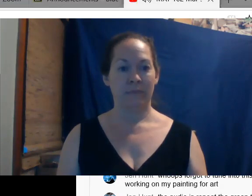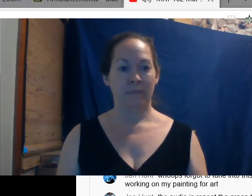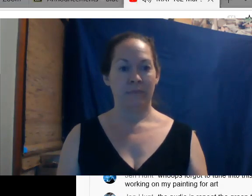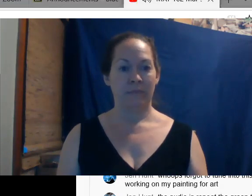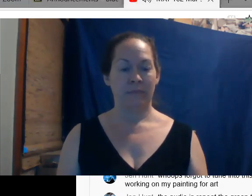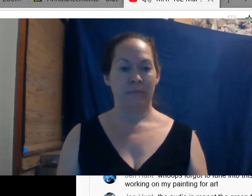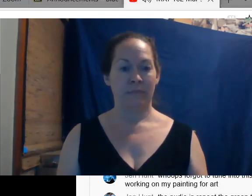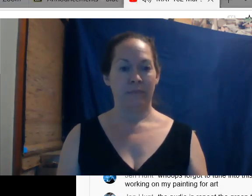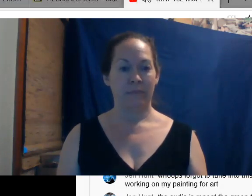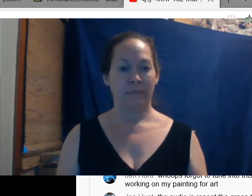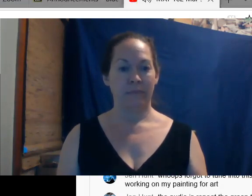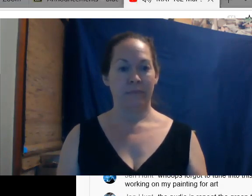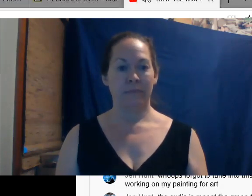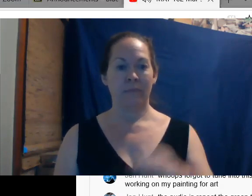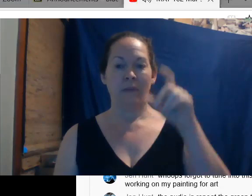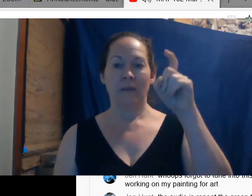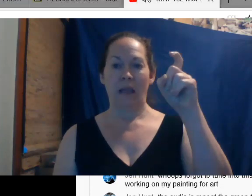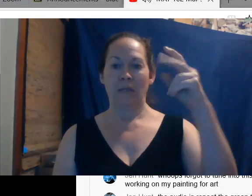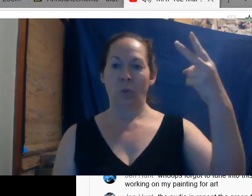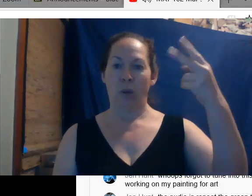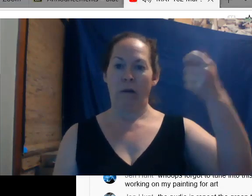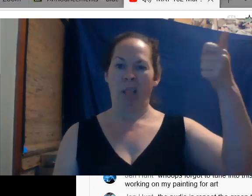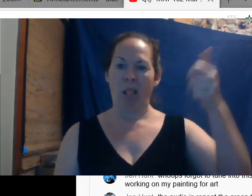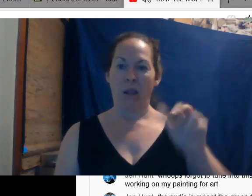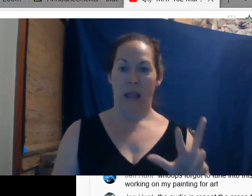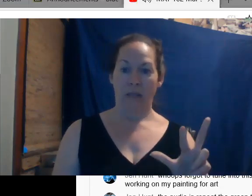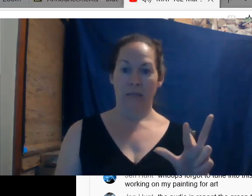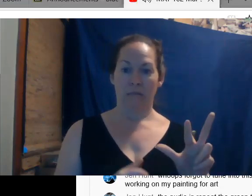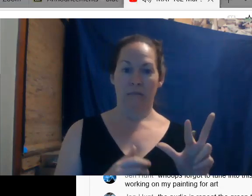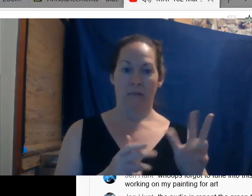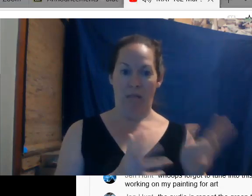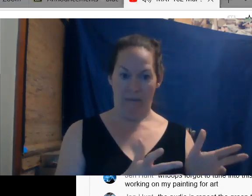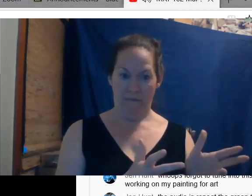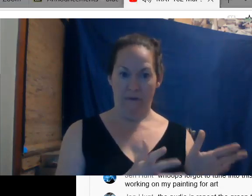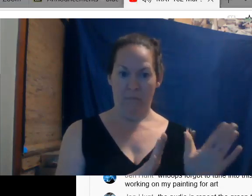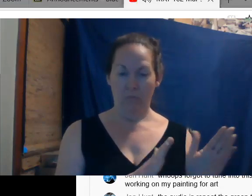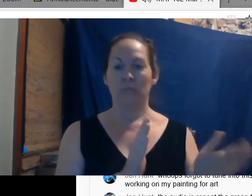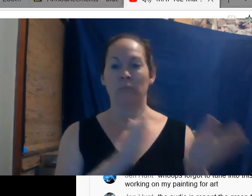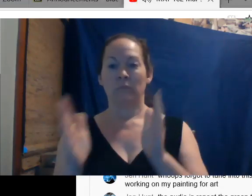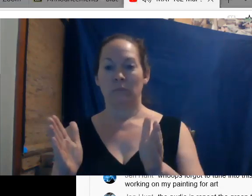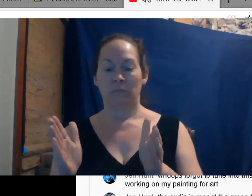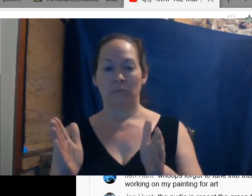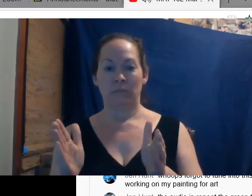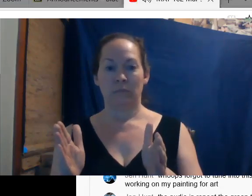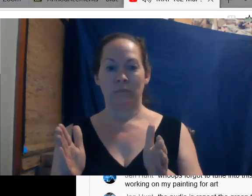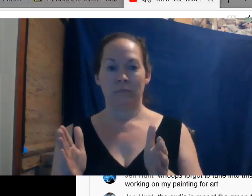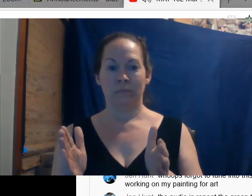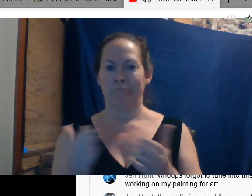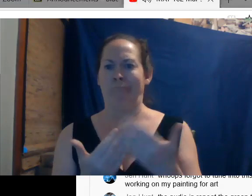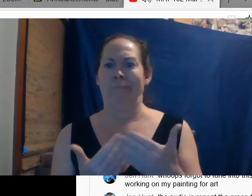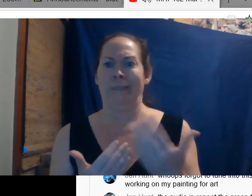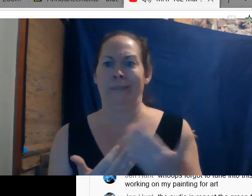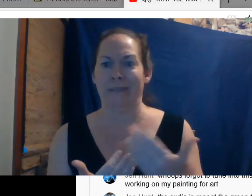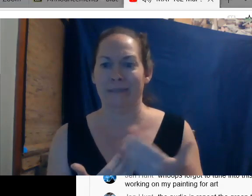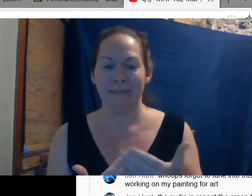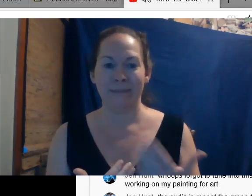The x squared is going to cancel all but one of these downstairs. And this one is as easy as it gets.